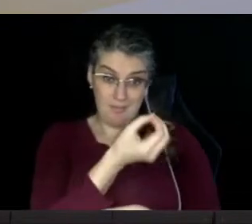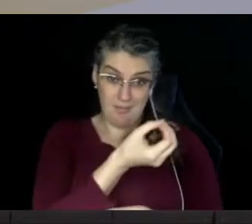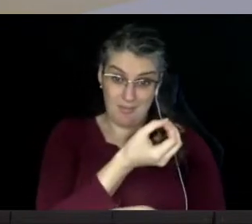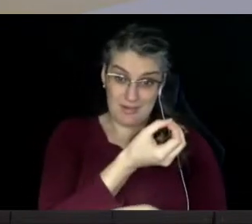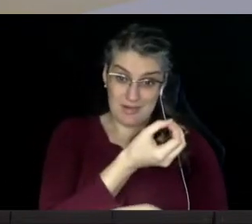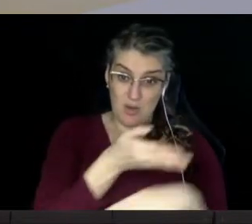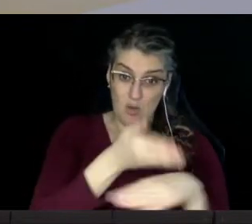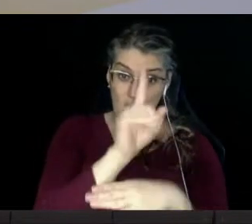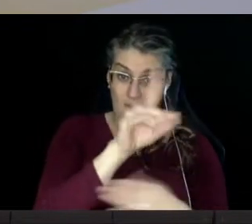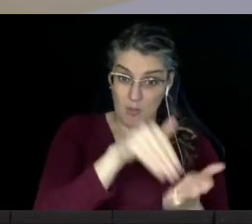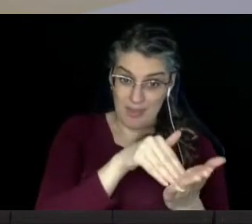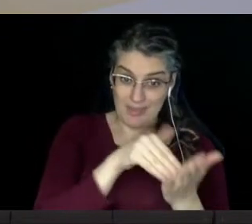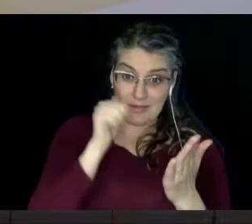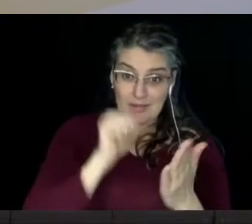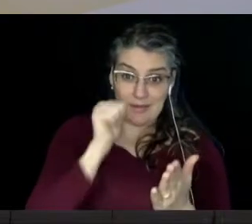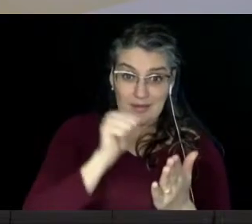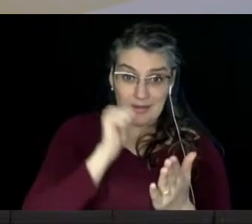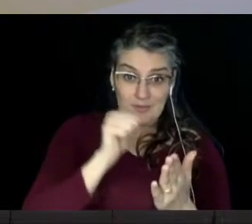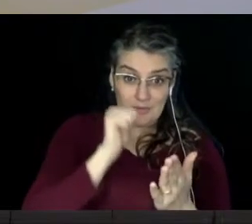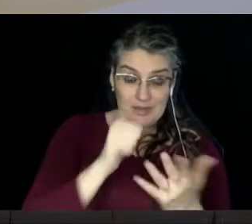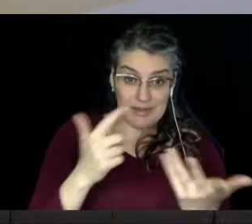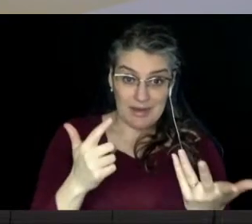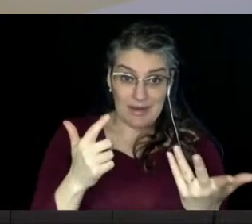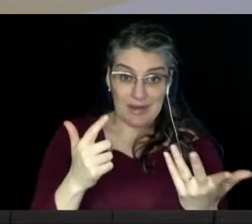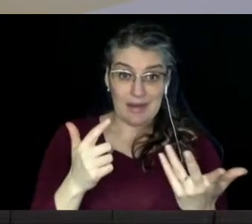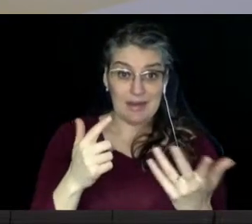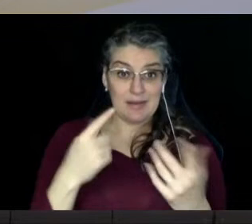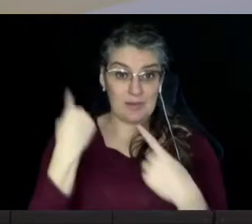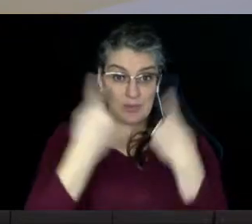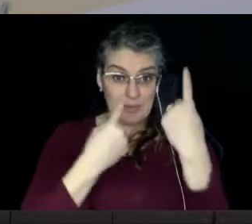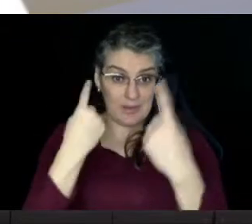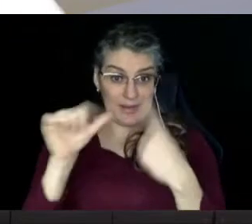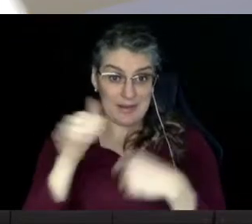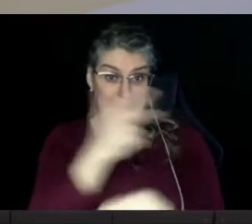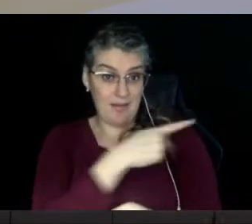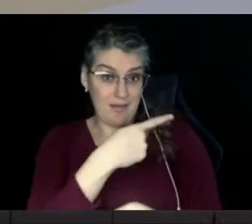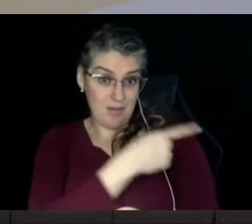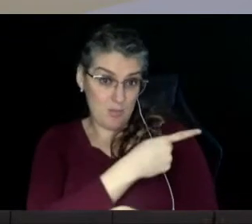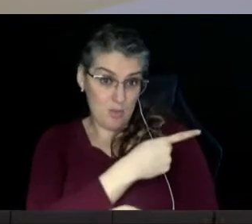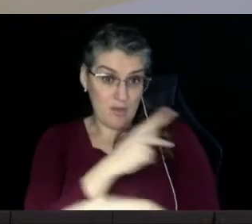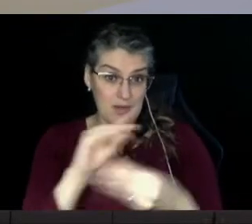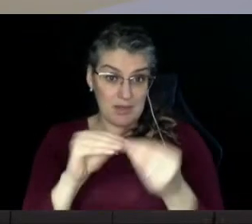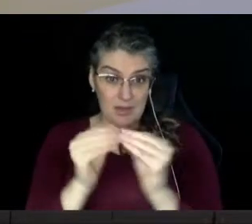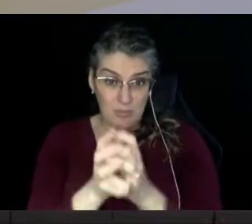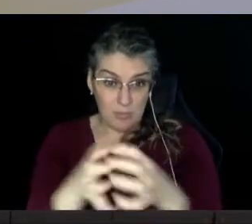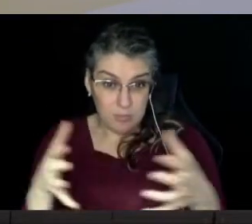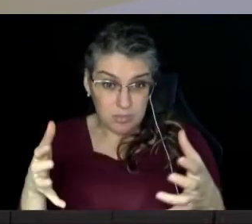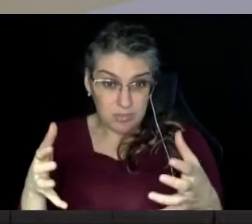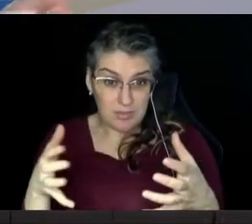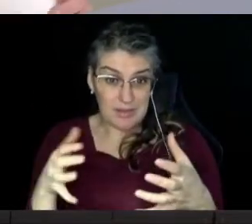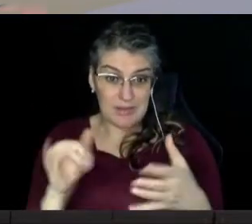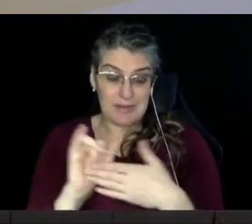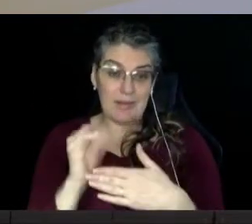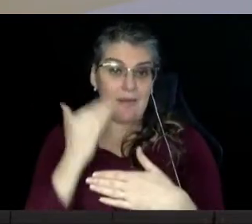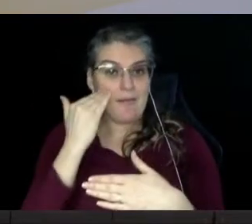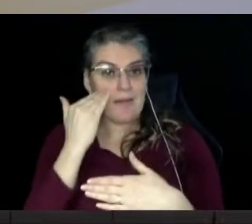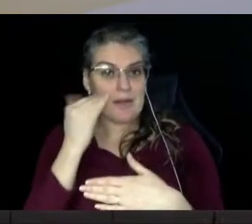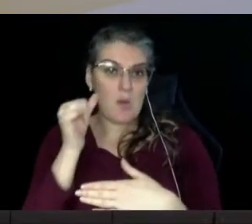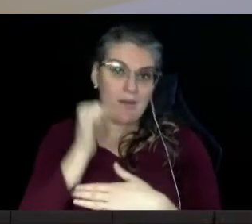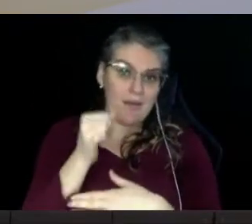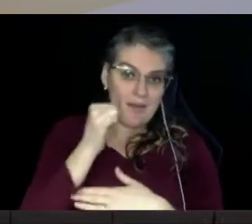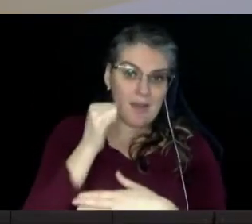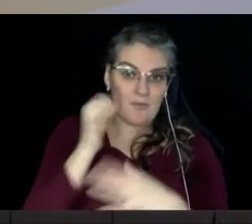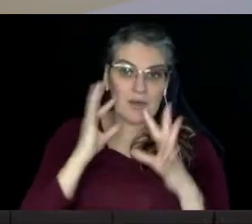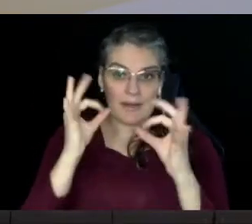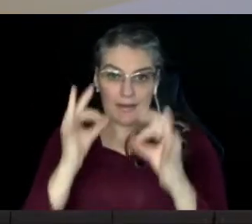like things are going off the rails in some areas of the province. And I know you mentioned before this really is a day-by-day decision. But based on